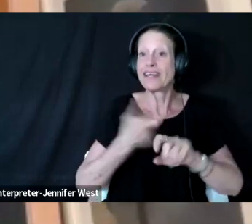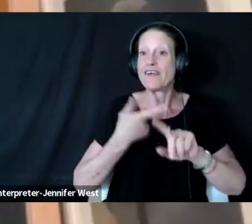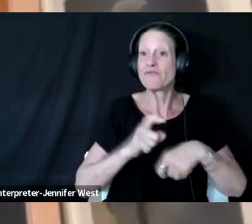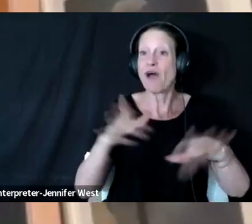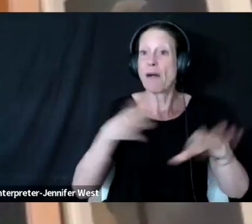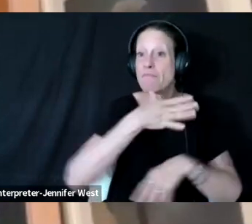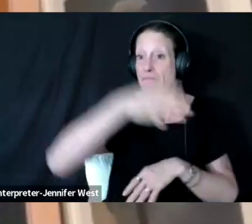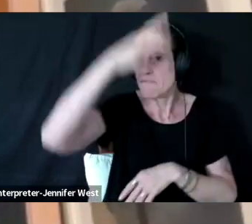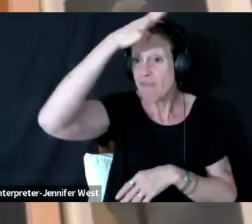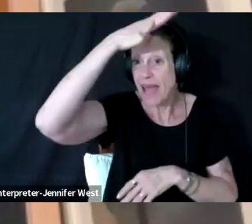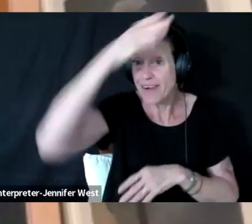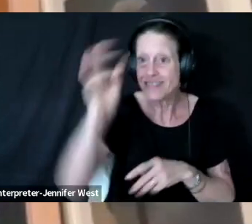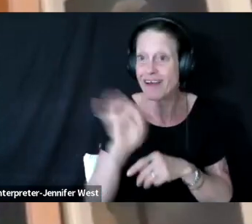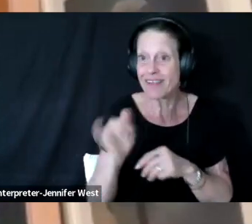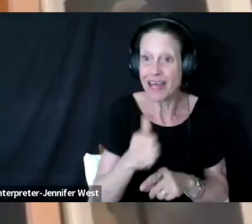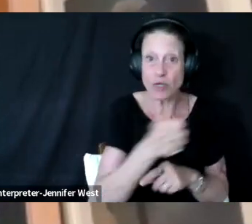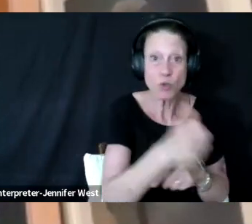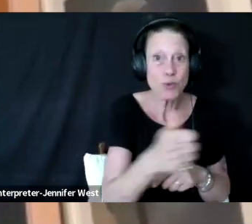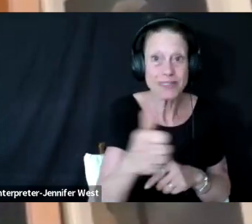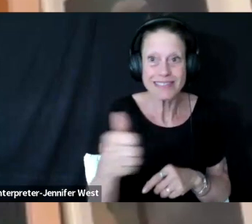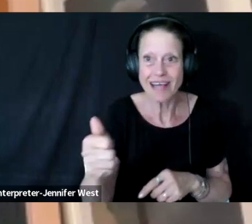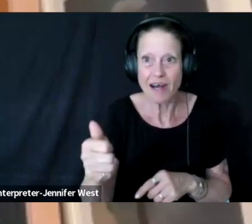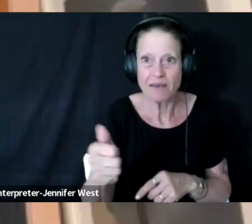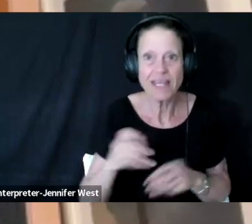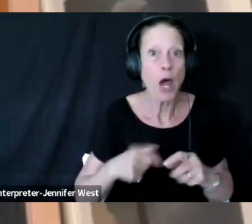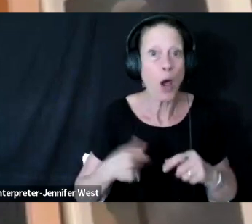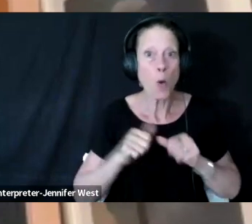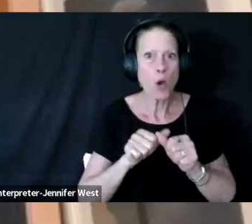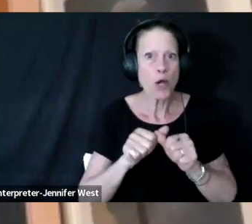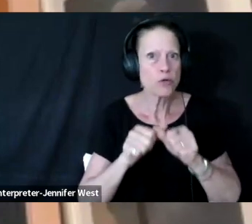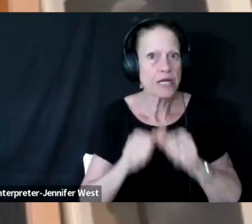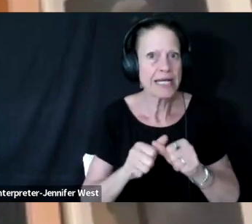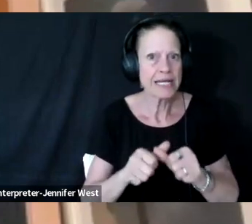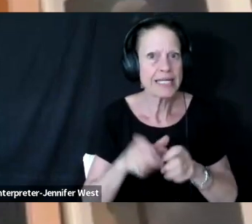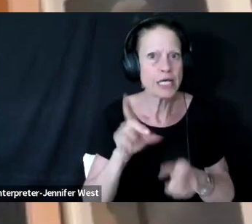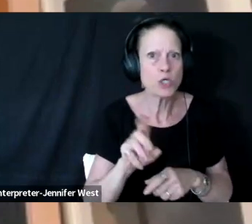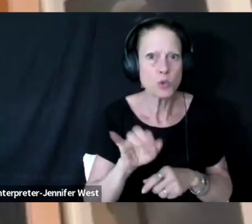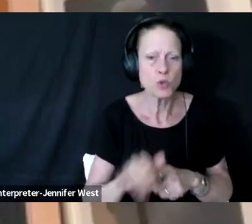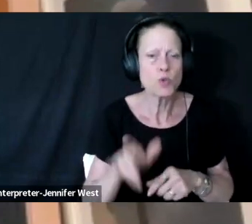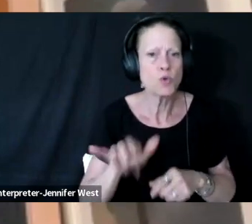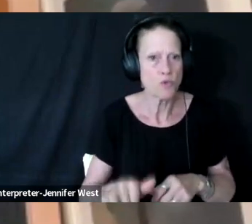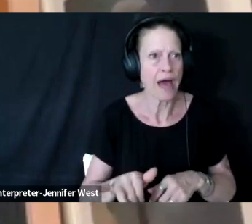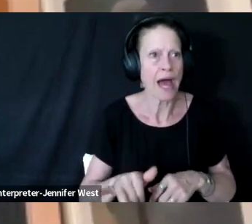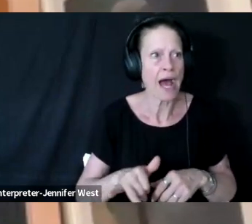like yourself. And we're continue to do along the way.